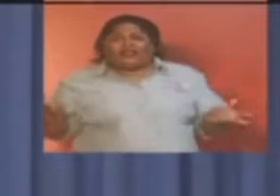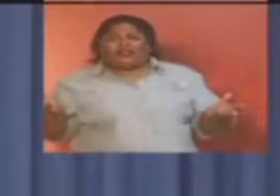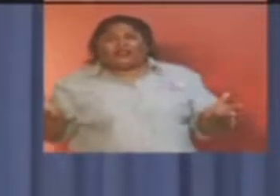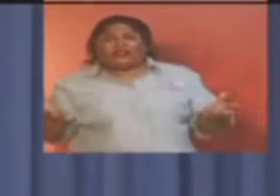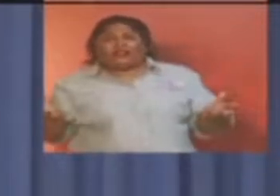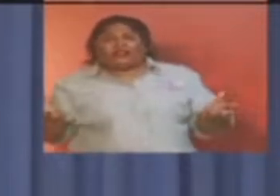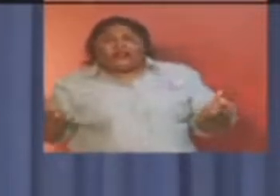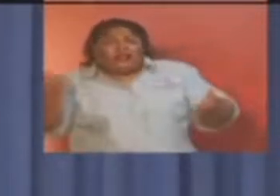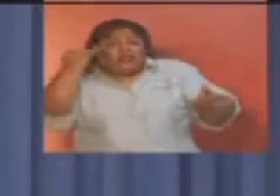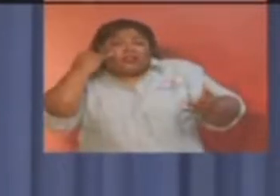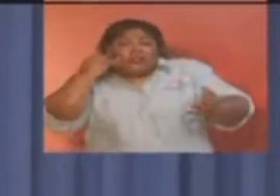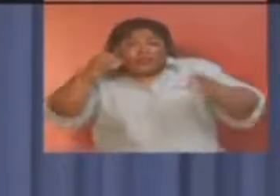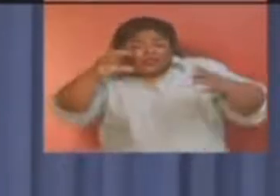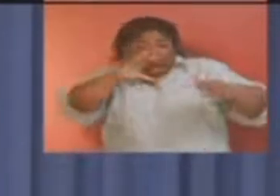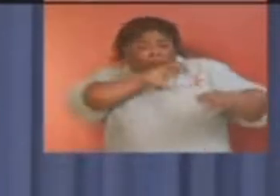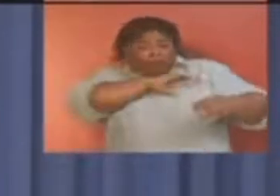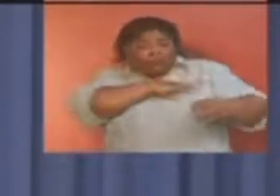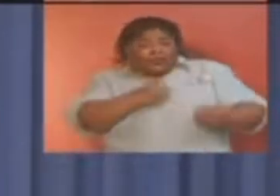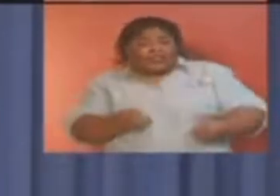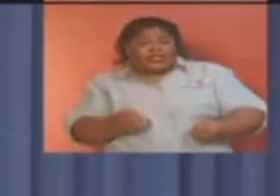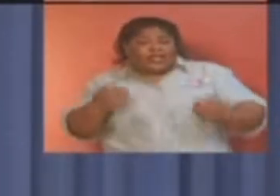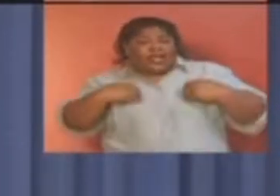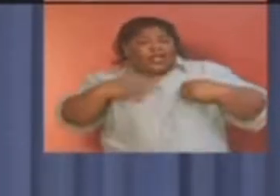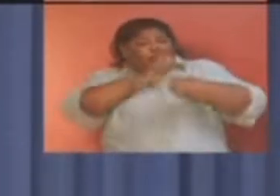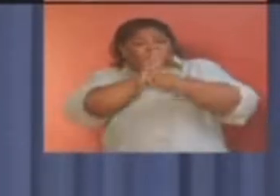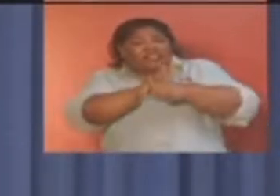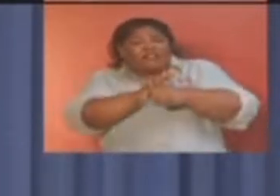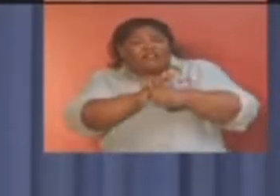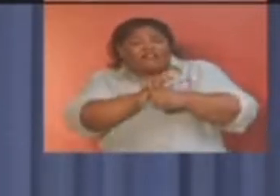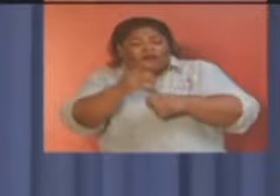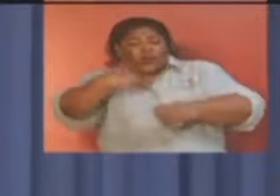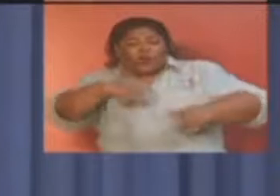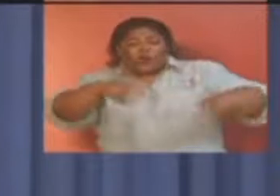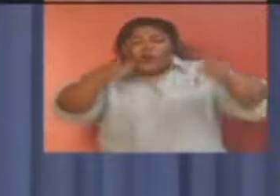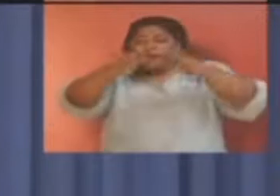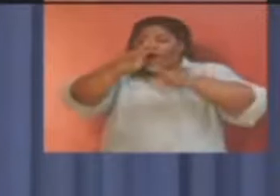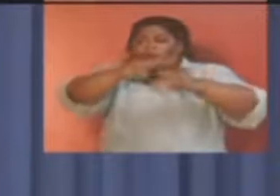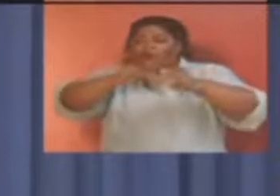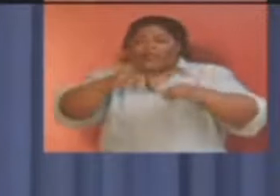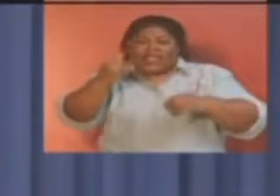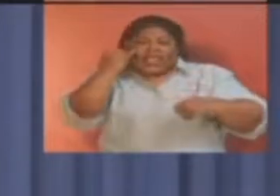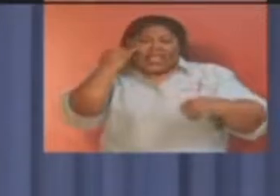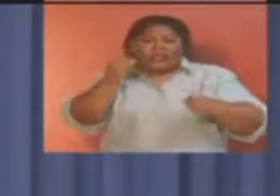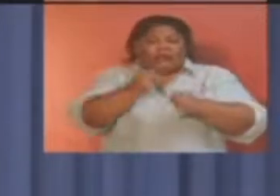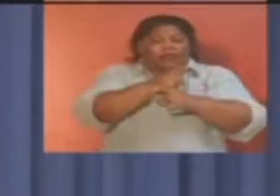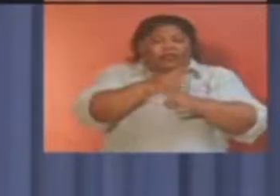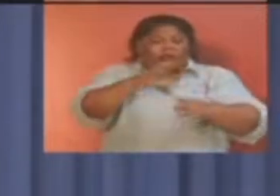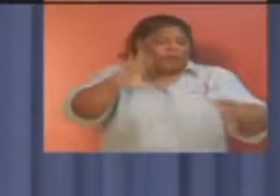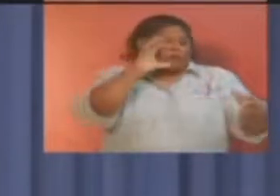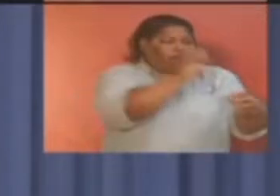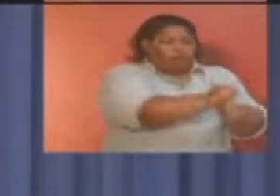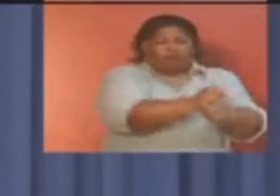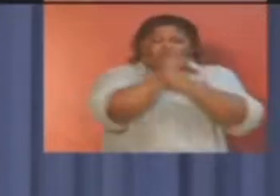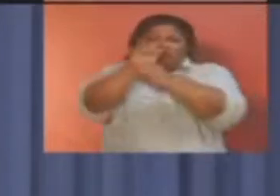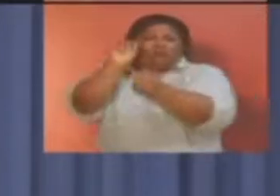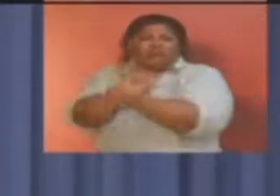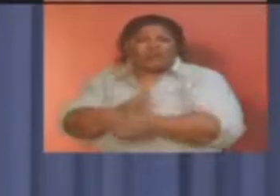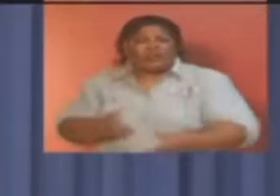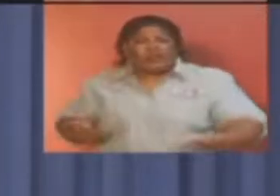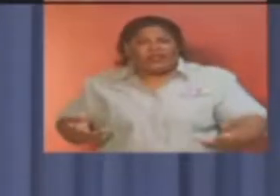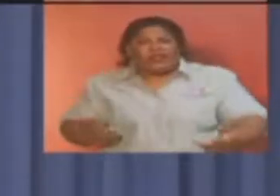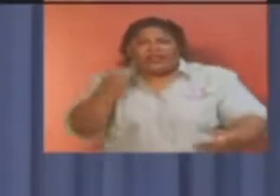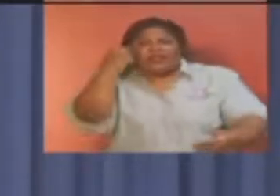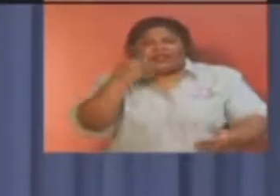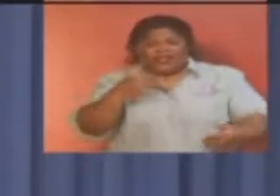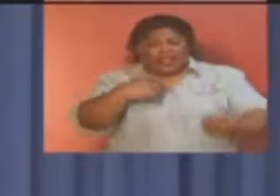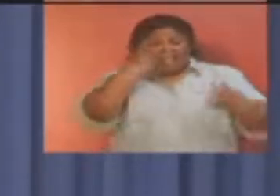it is not feasible to handcuff and manacle everybody who has infringed the law here and there, because you will end up with no place to put